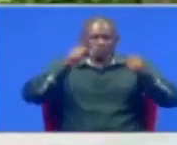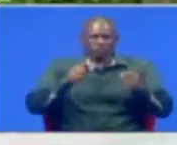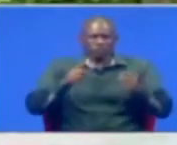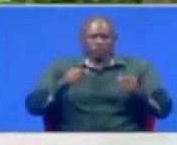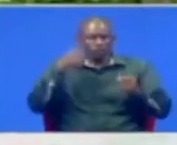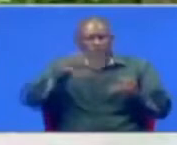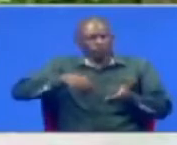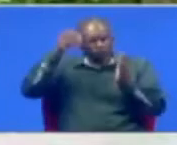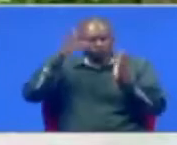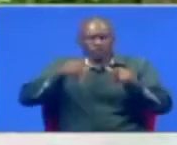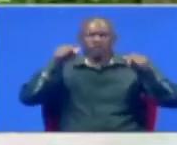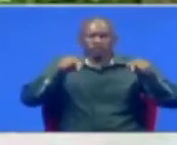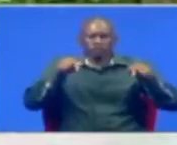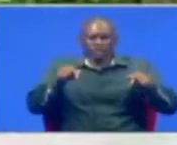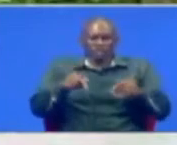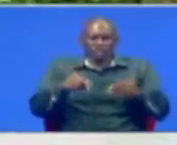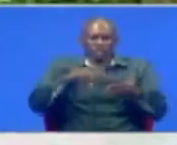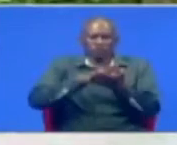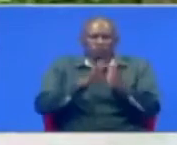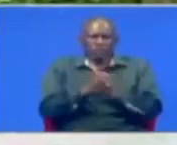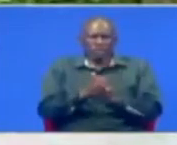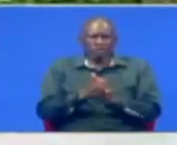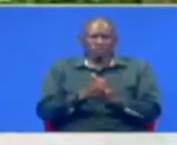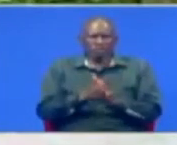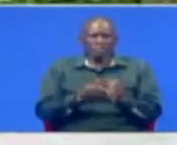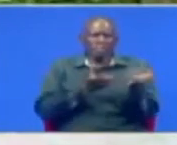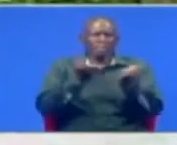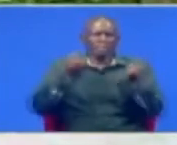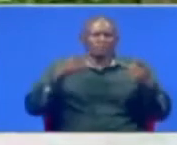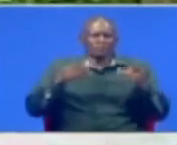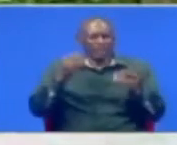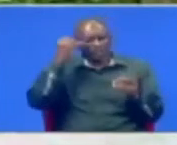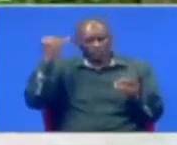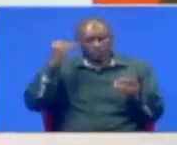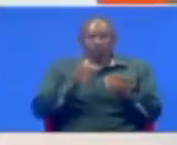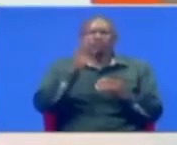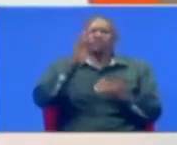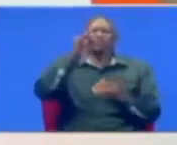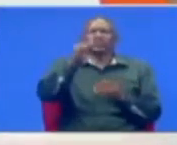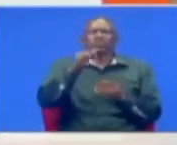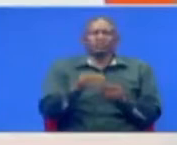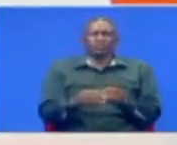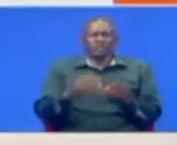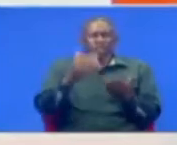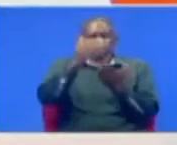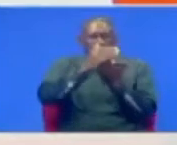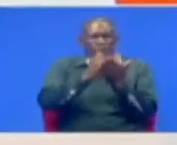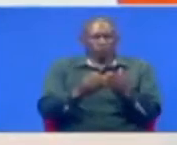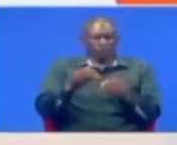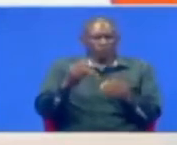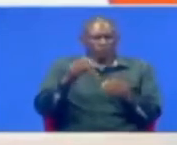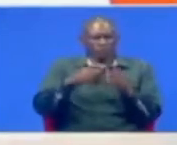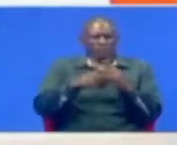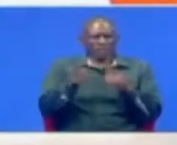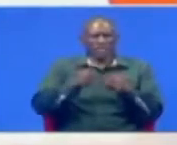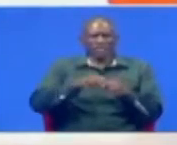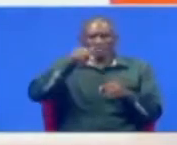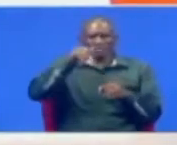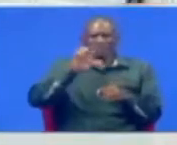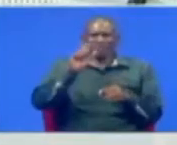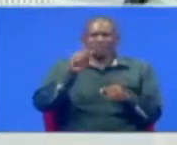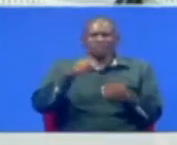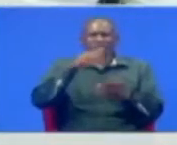supported, then obviously that can become quite a difficult thing to have a lot of people and not to have job prospects for them. And I think what STEM